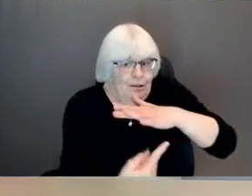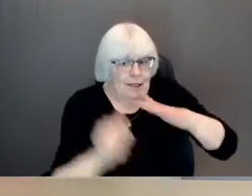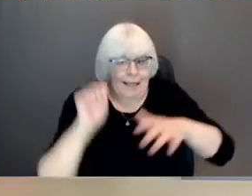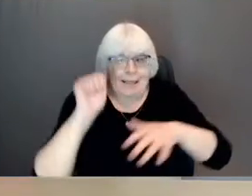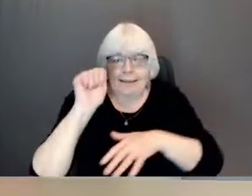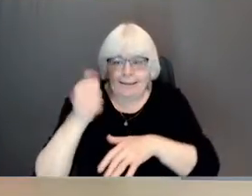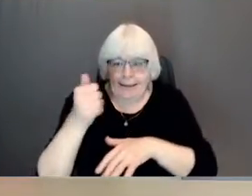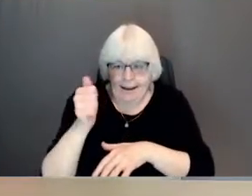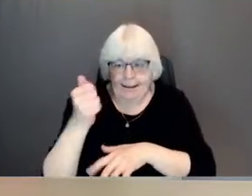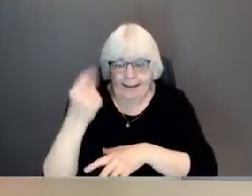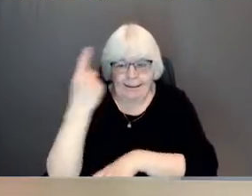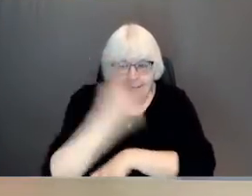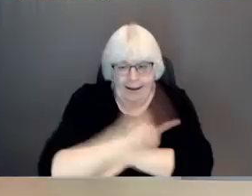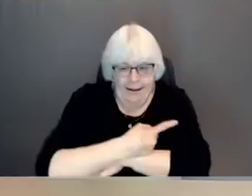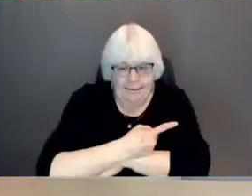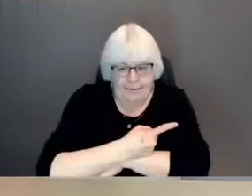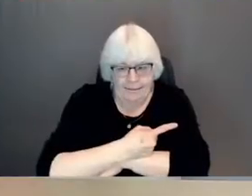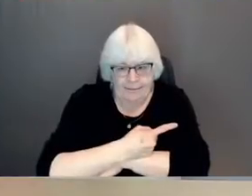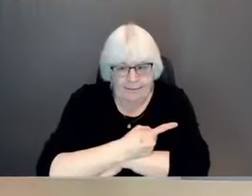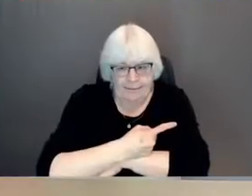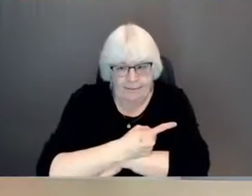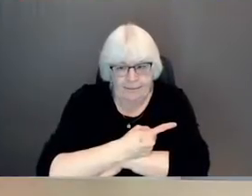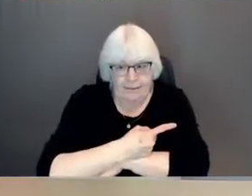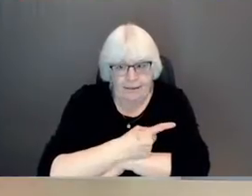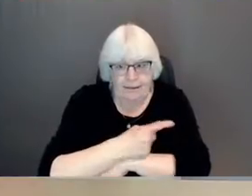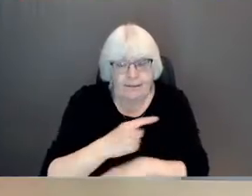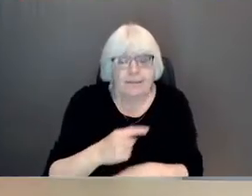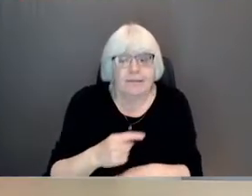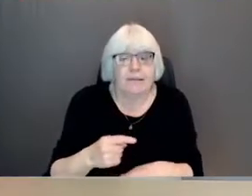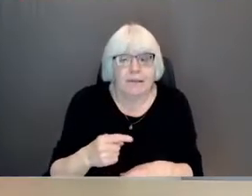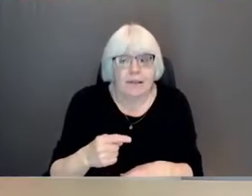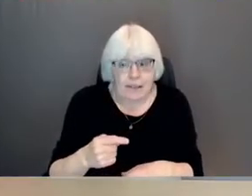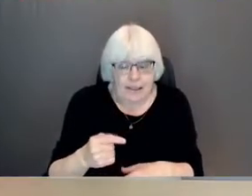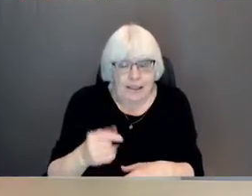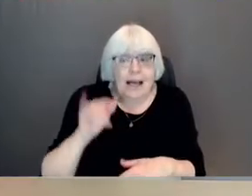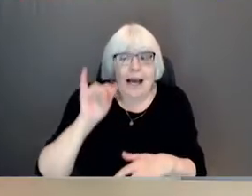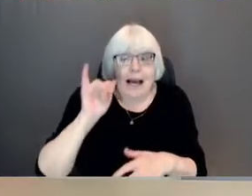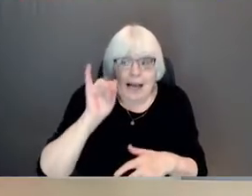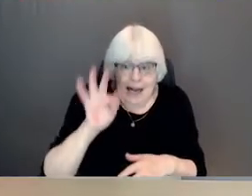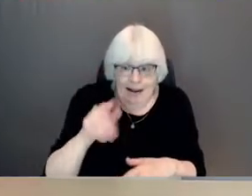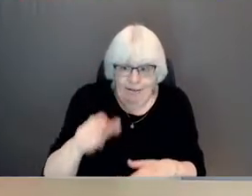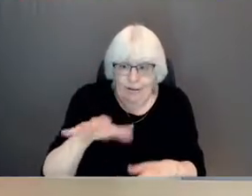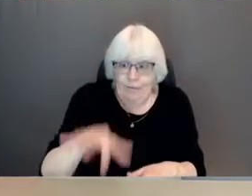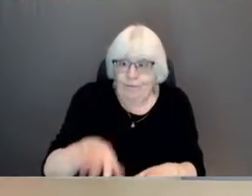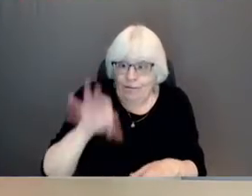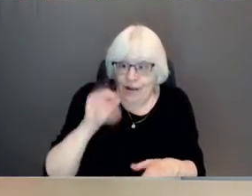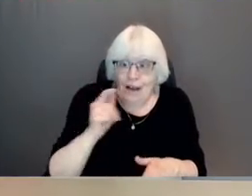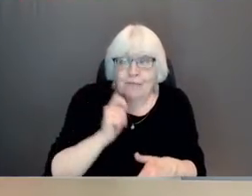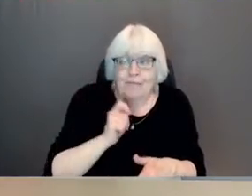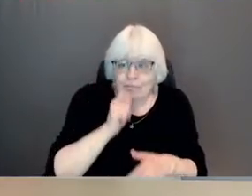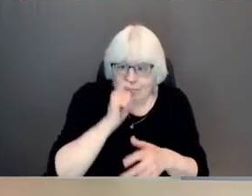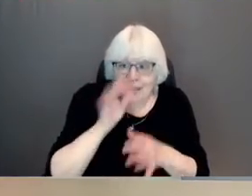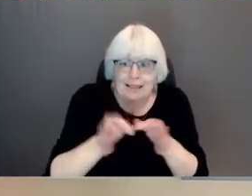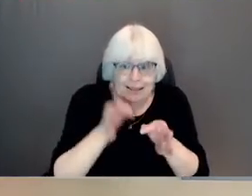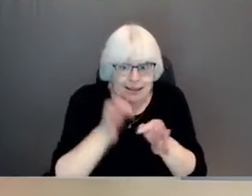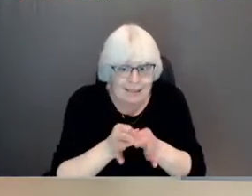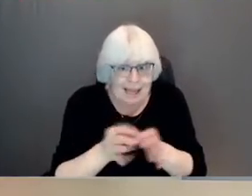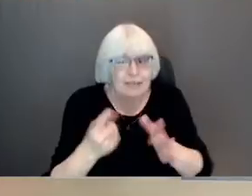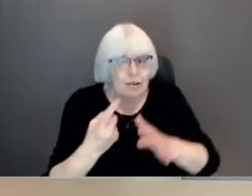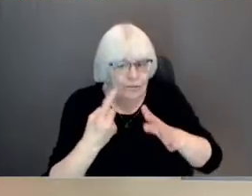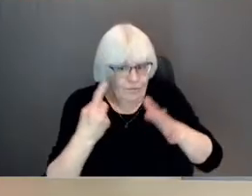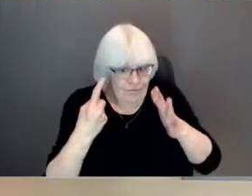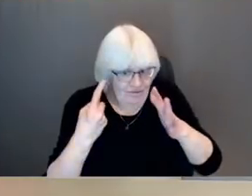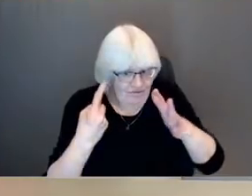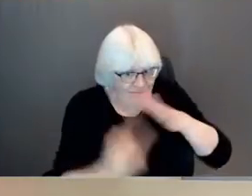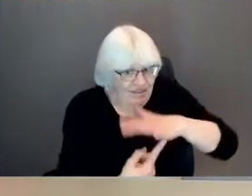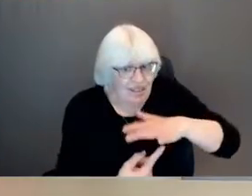In terms of close contacts, if fully vaccinated, they must isolate for at least 96 hours after their last exposure